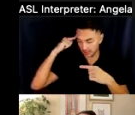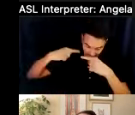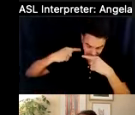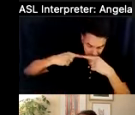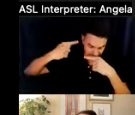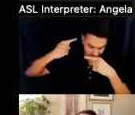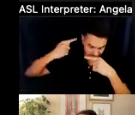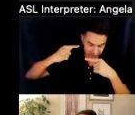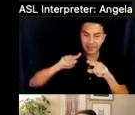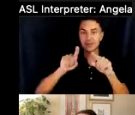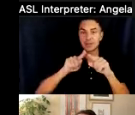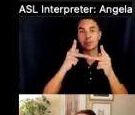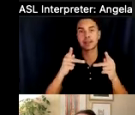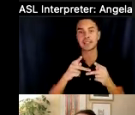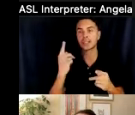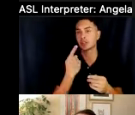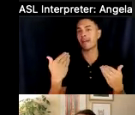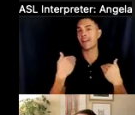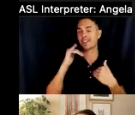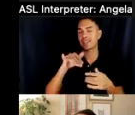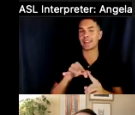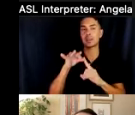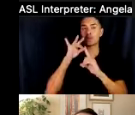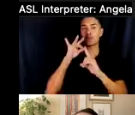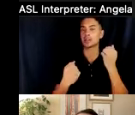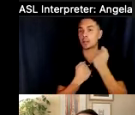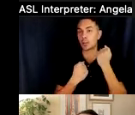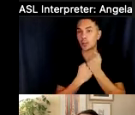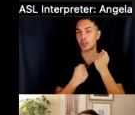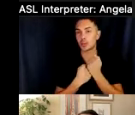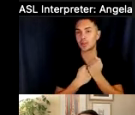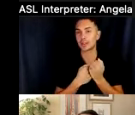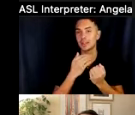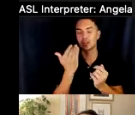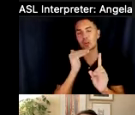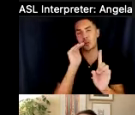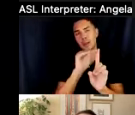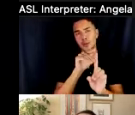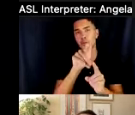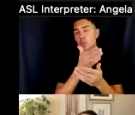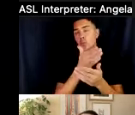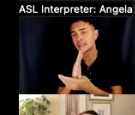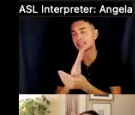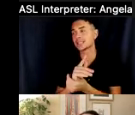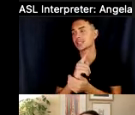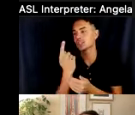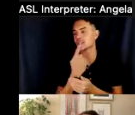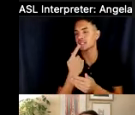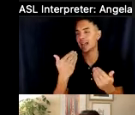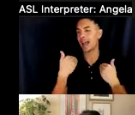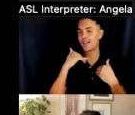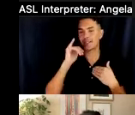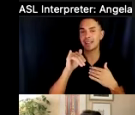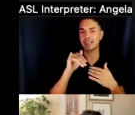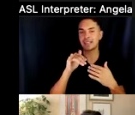different places. So just having that extra support of maybe to remind you of your rights, or just even just having that gentle